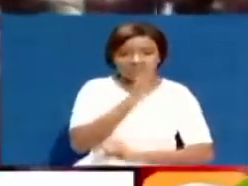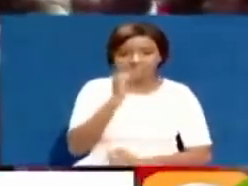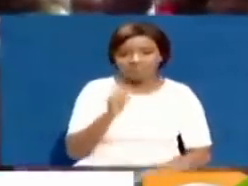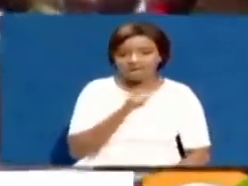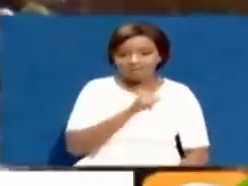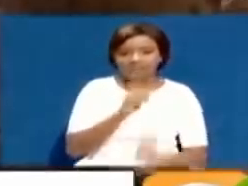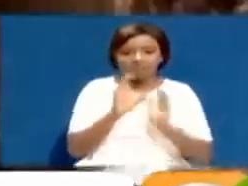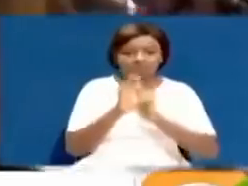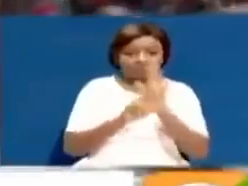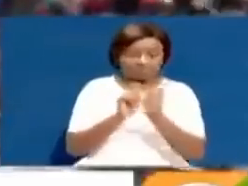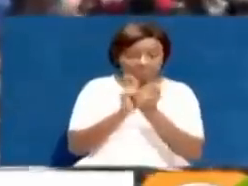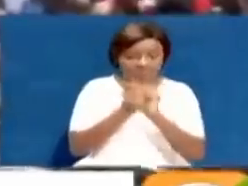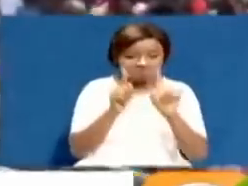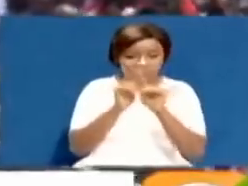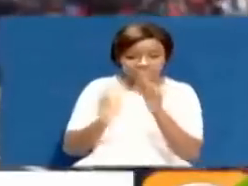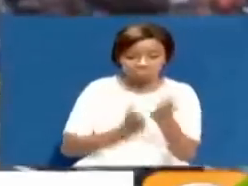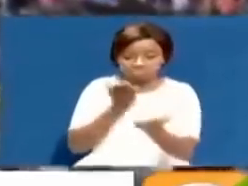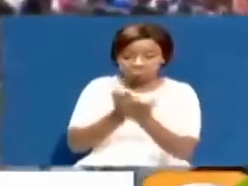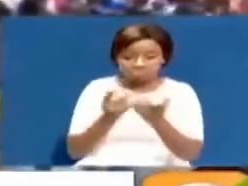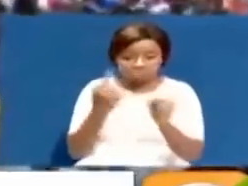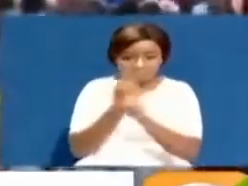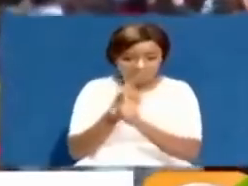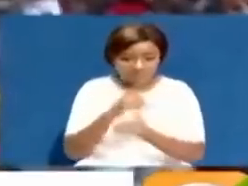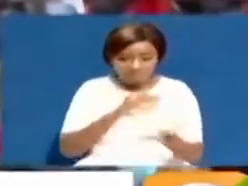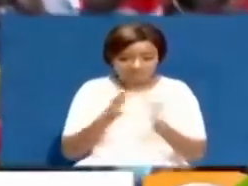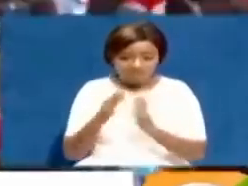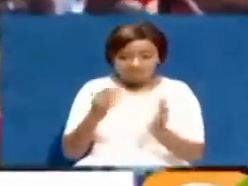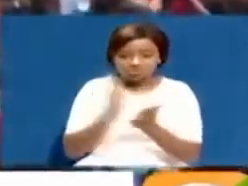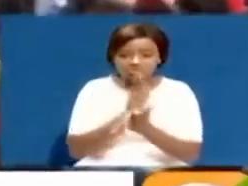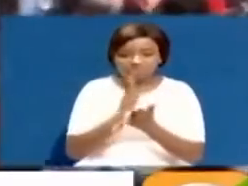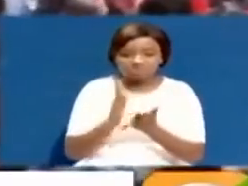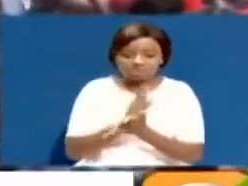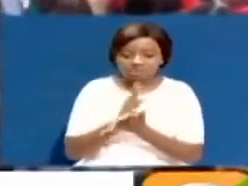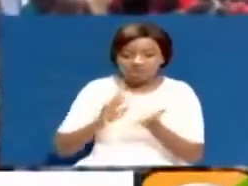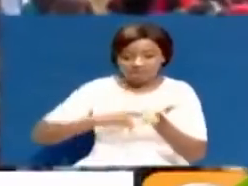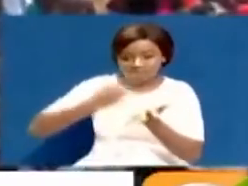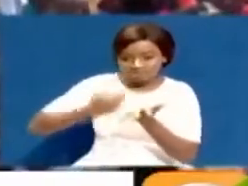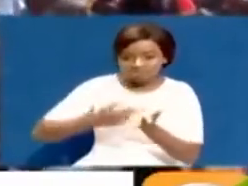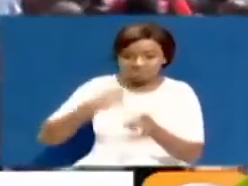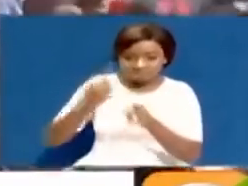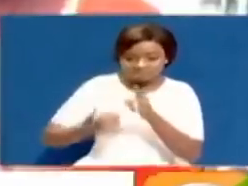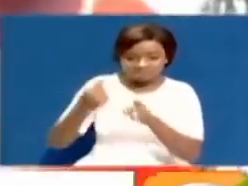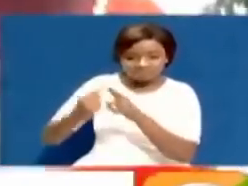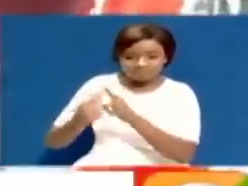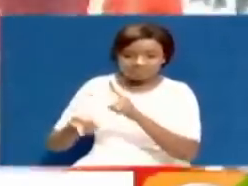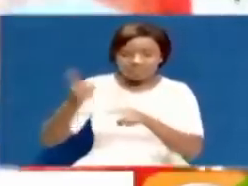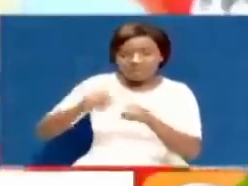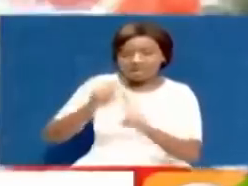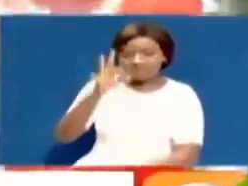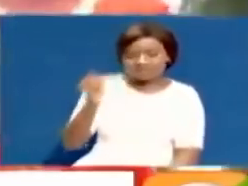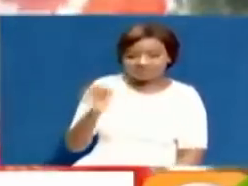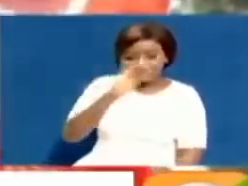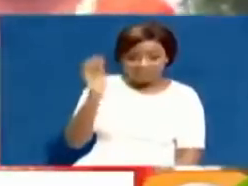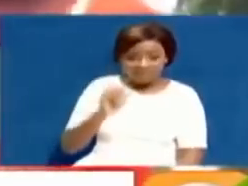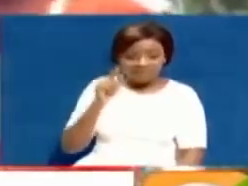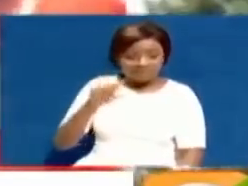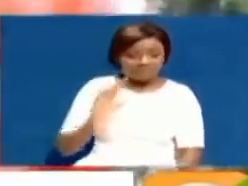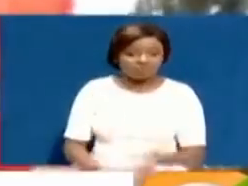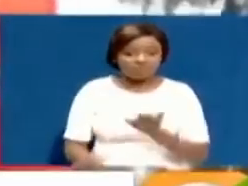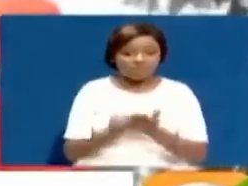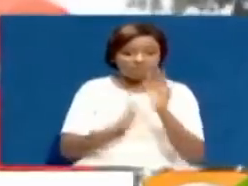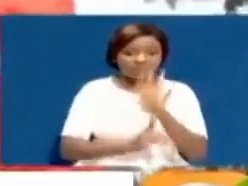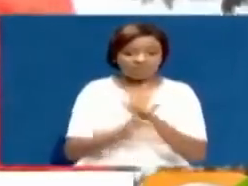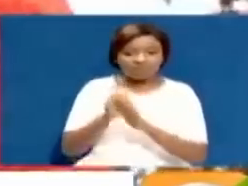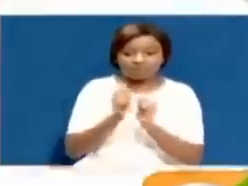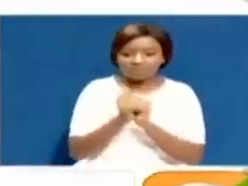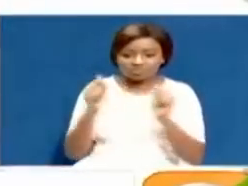amendments, describing a proposal to increase county share of the national cake annually as the ultimate solution to skewed development in